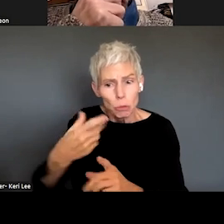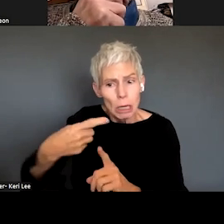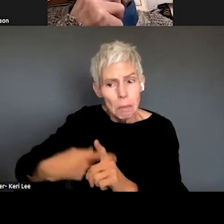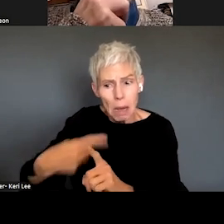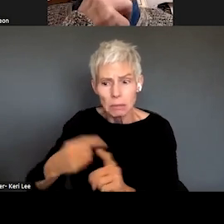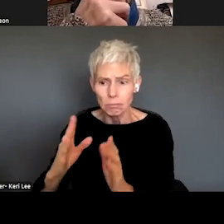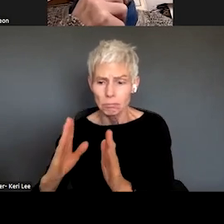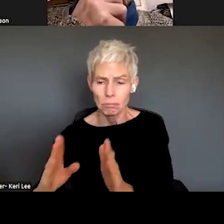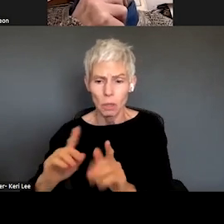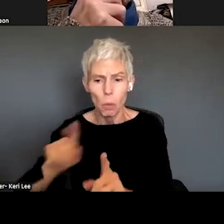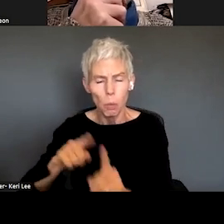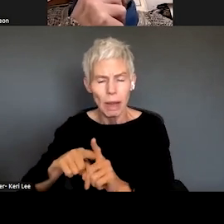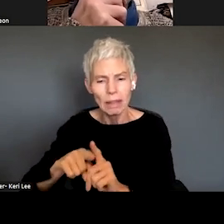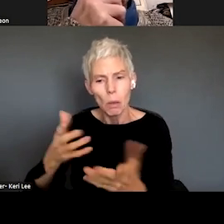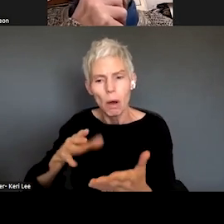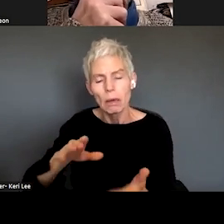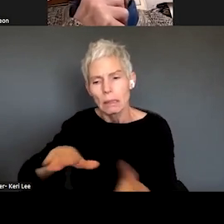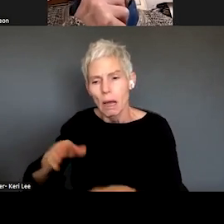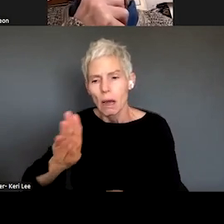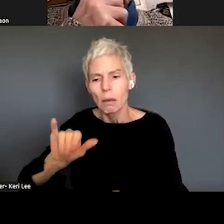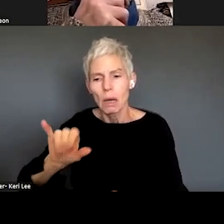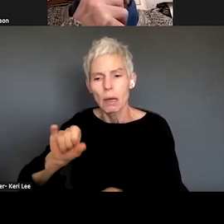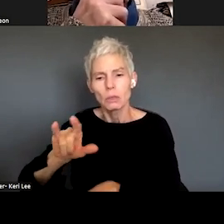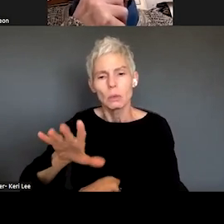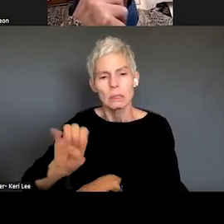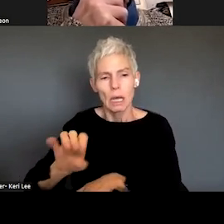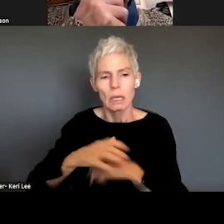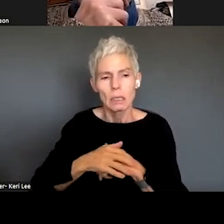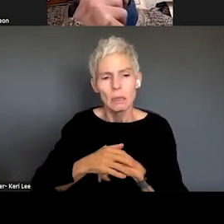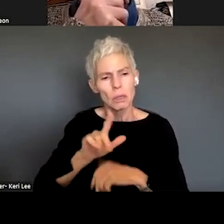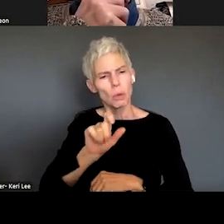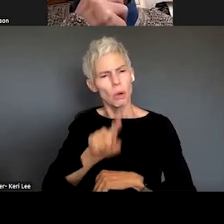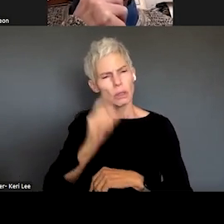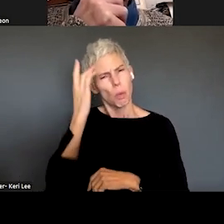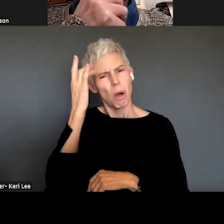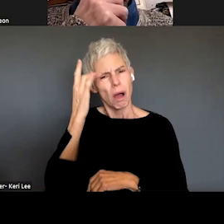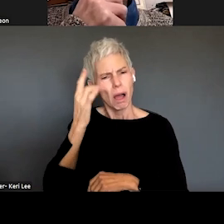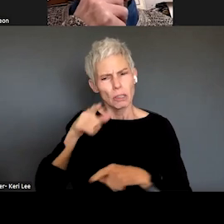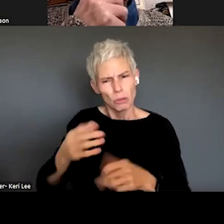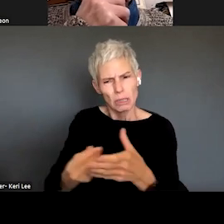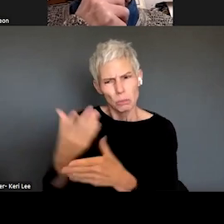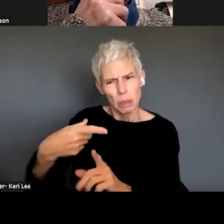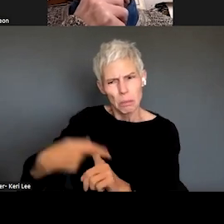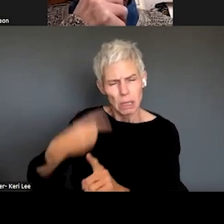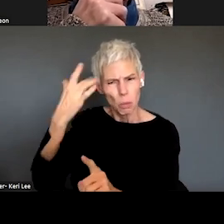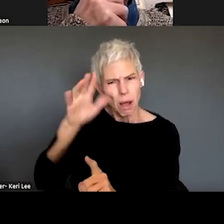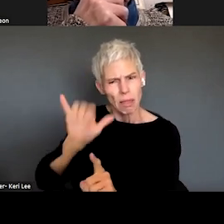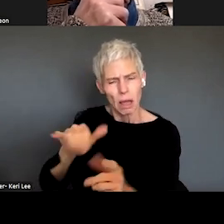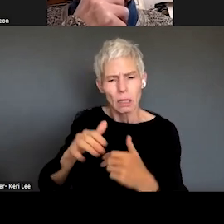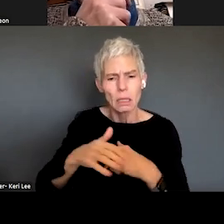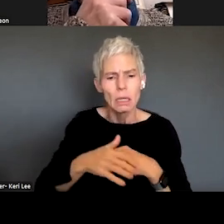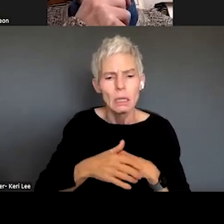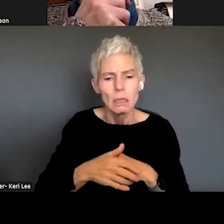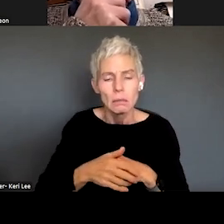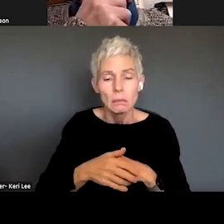And an important question is also, well, why would that be? Is it